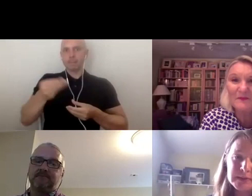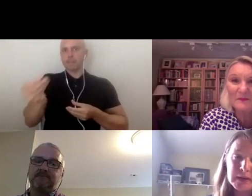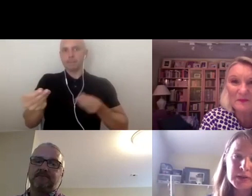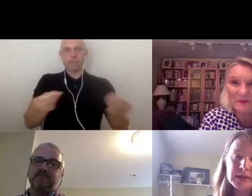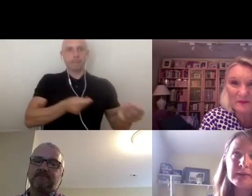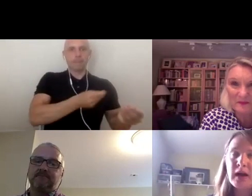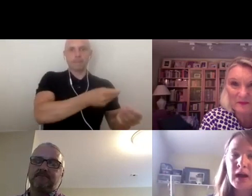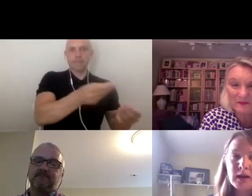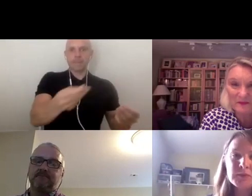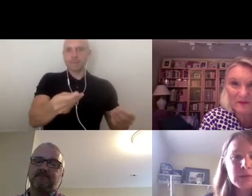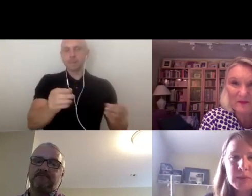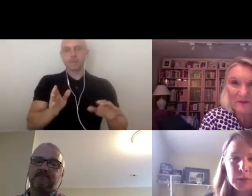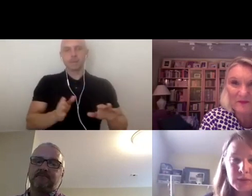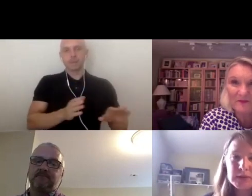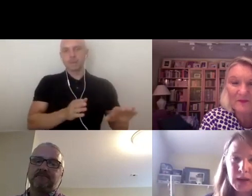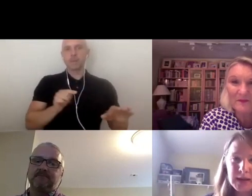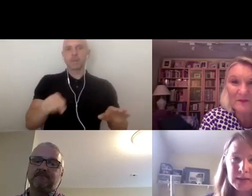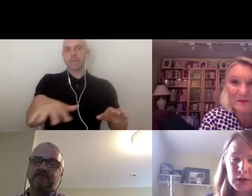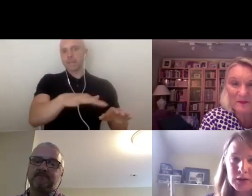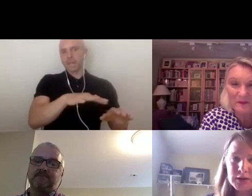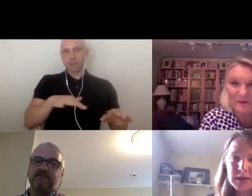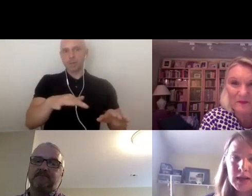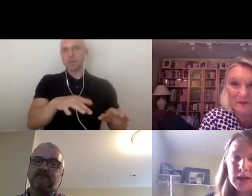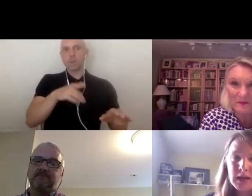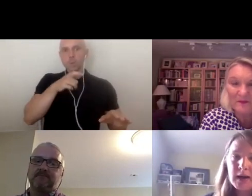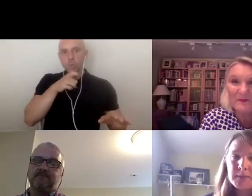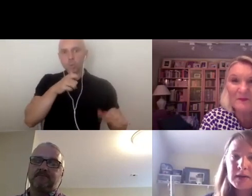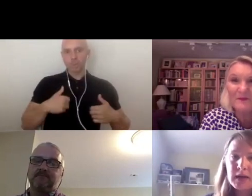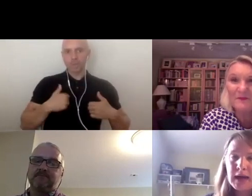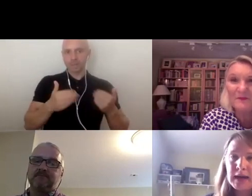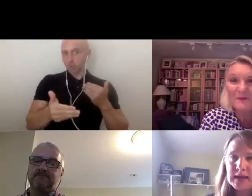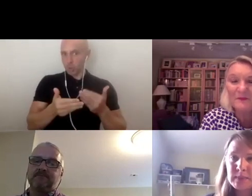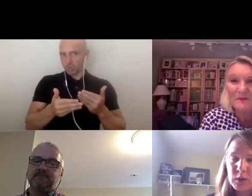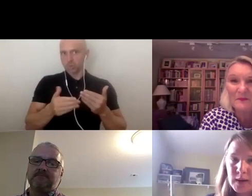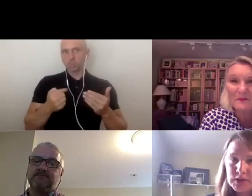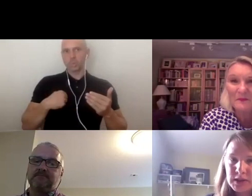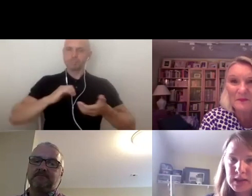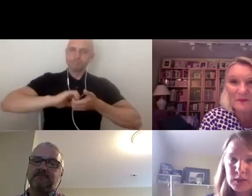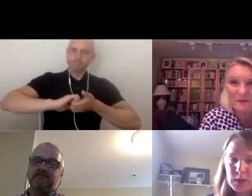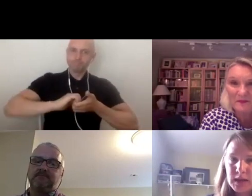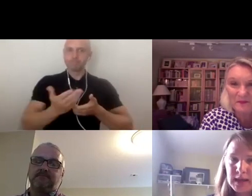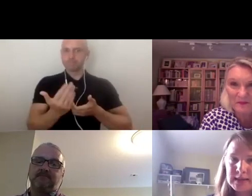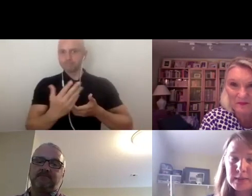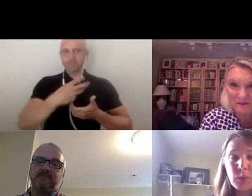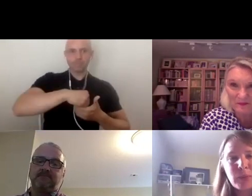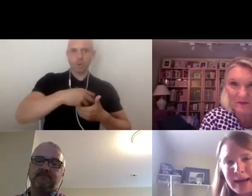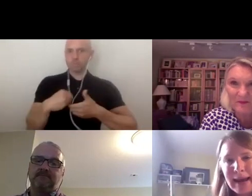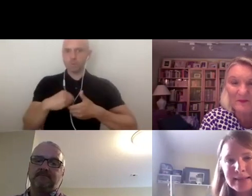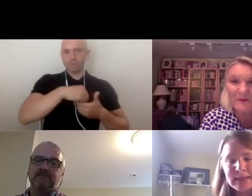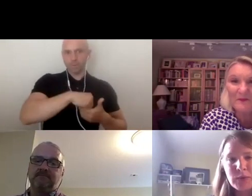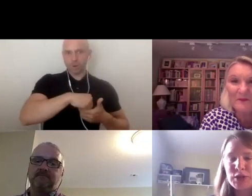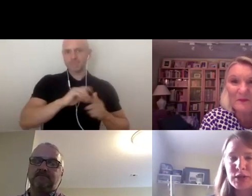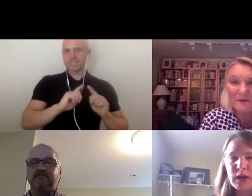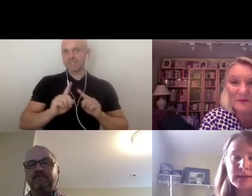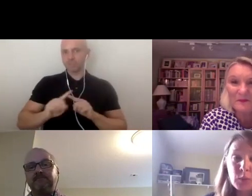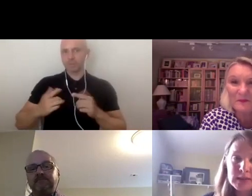groups, especially just the people who live close by and the gardeners. And I guess my question is, when I had asked